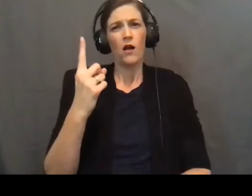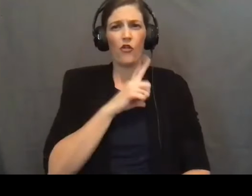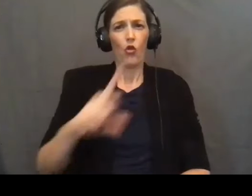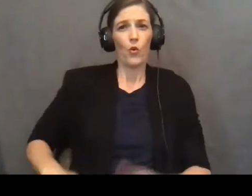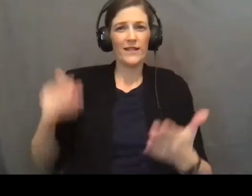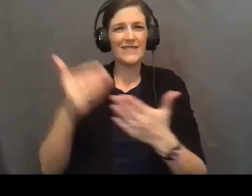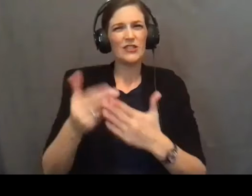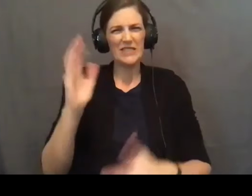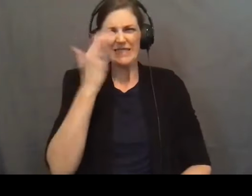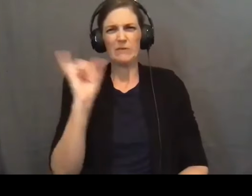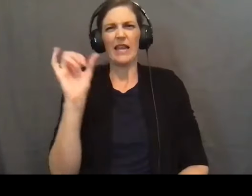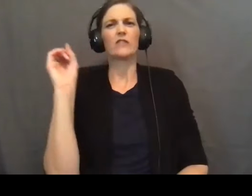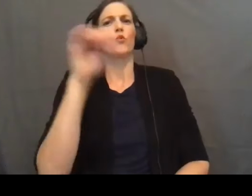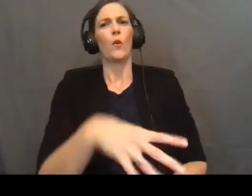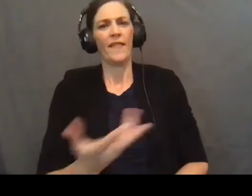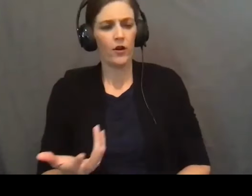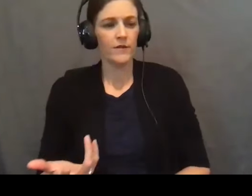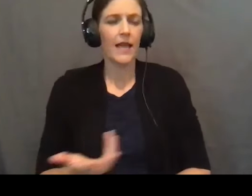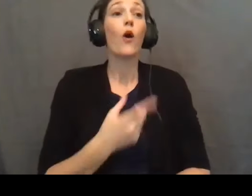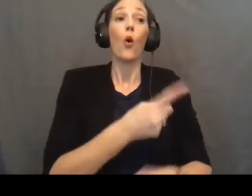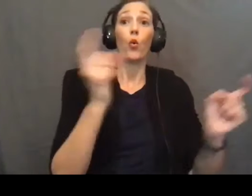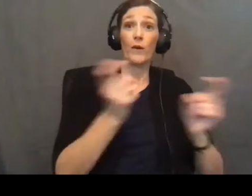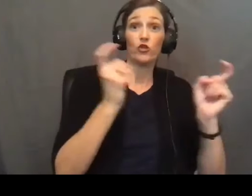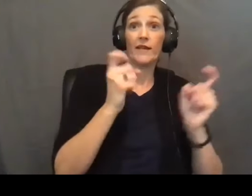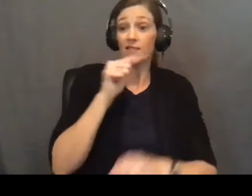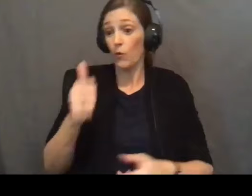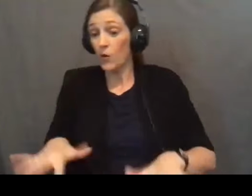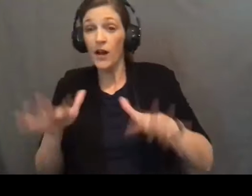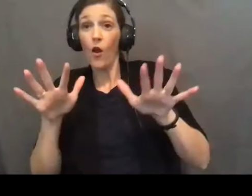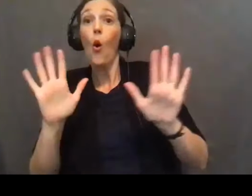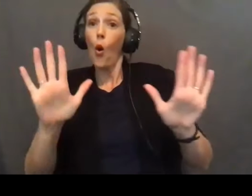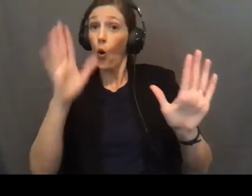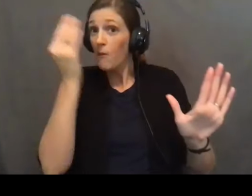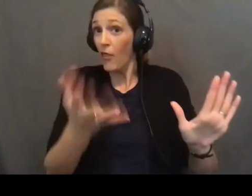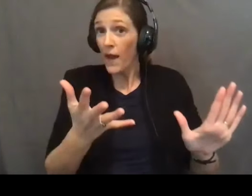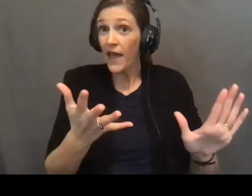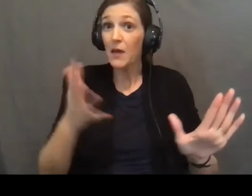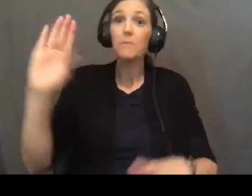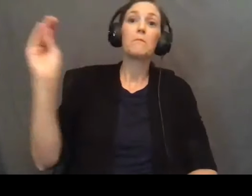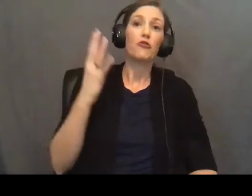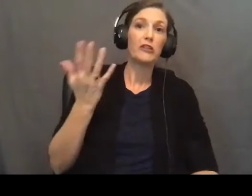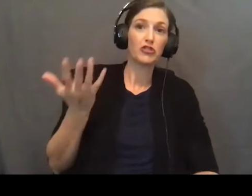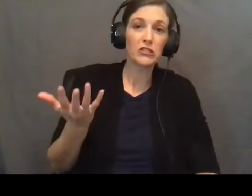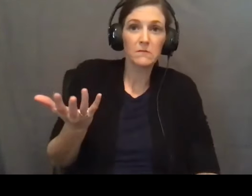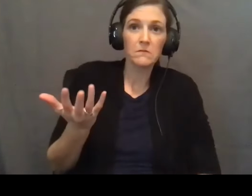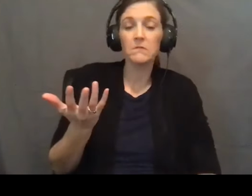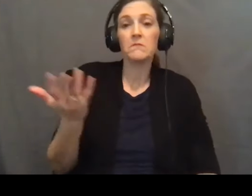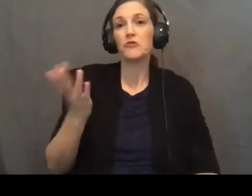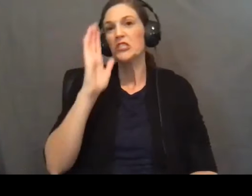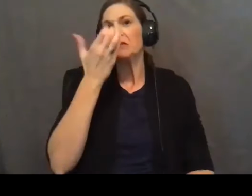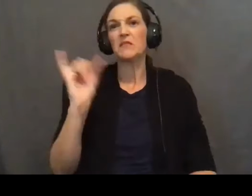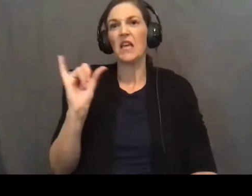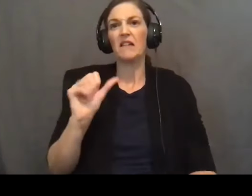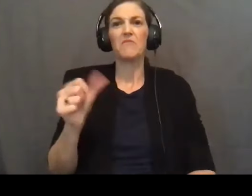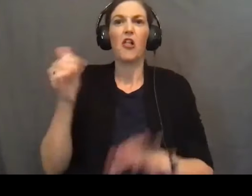in there. It's like Paul's saying, hey, rejoice and don't be anxious. Oh, and by the way, you know, be gracious. Just seemed like a, you know, another